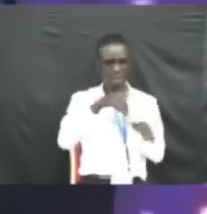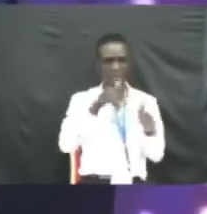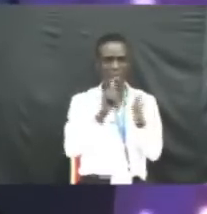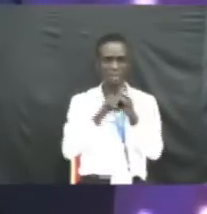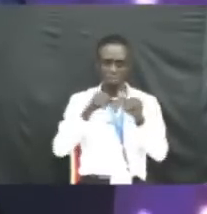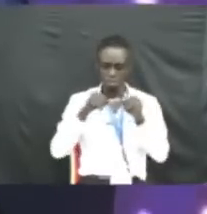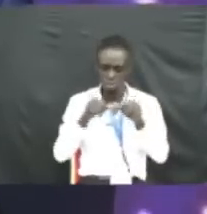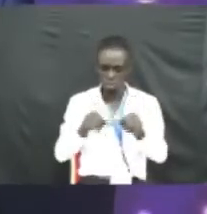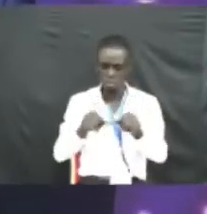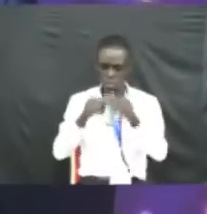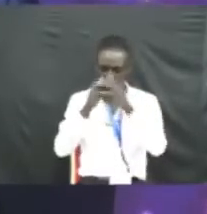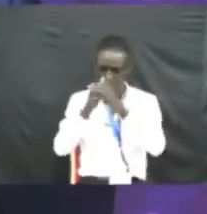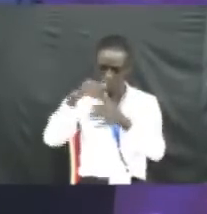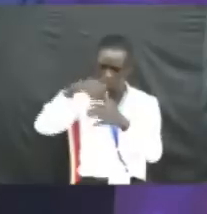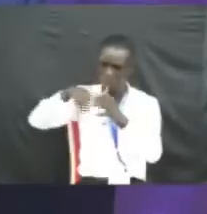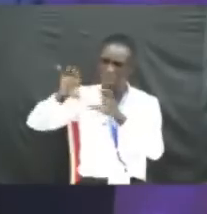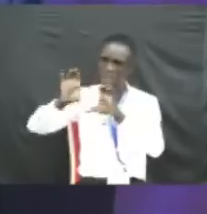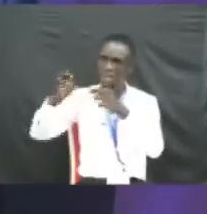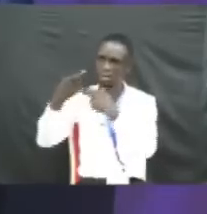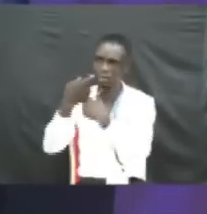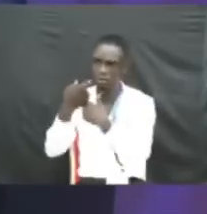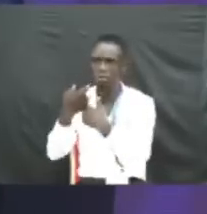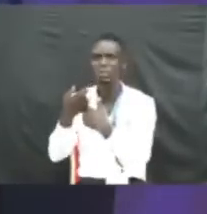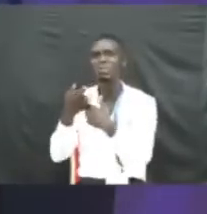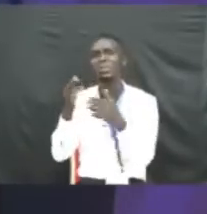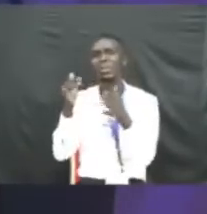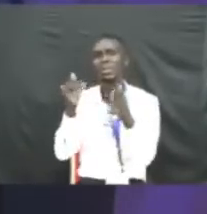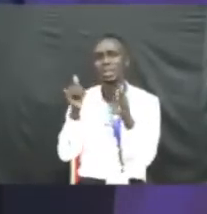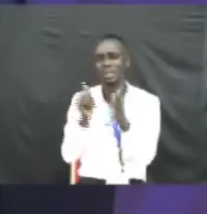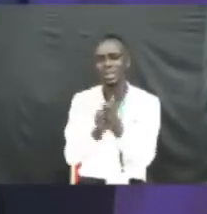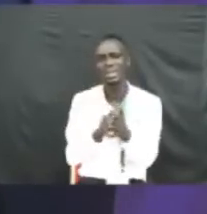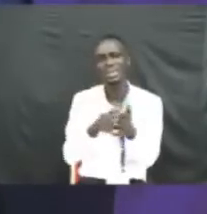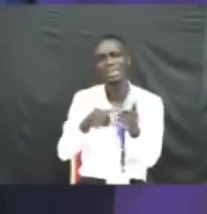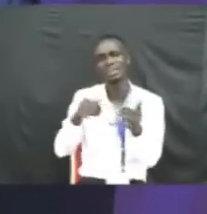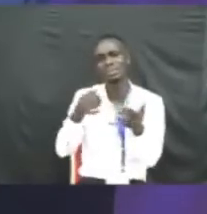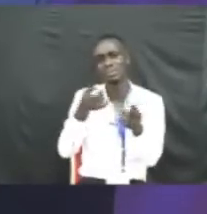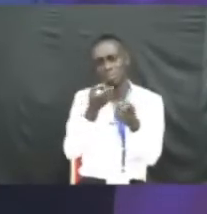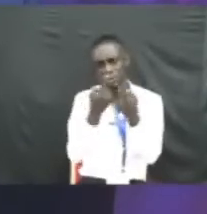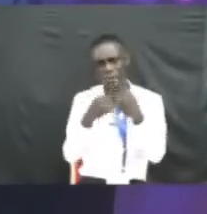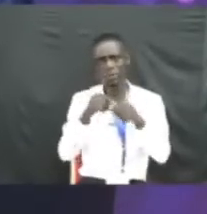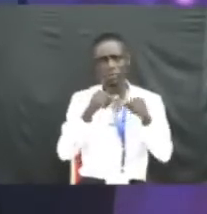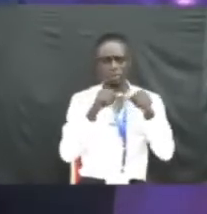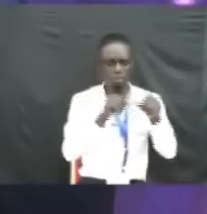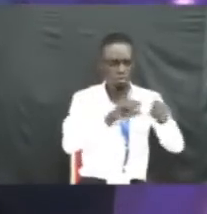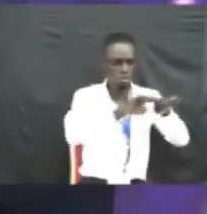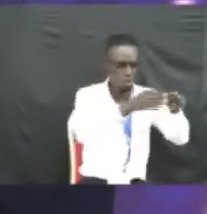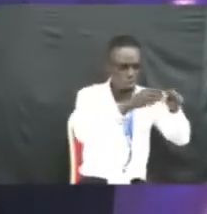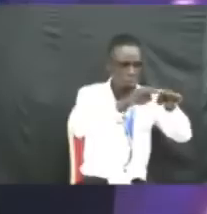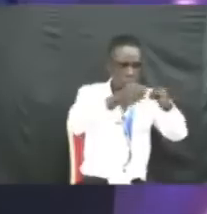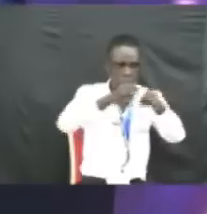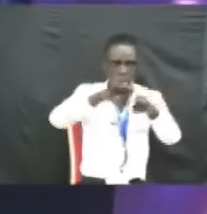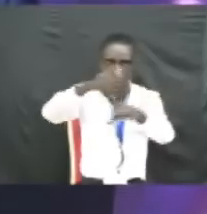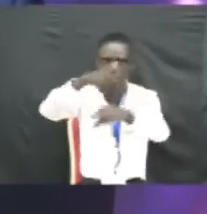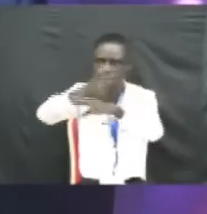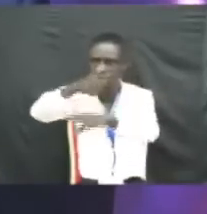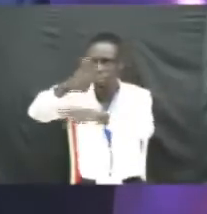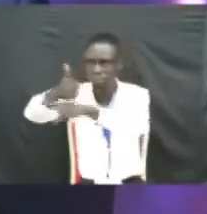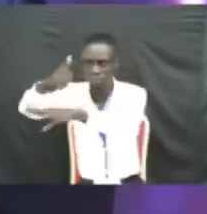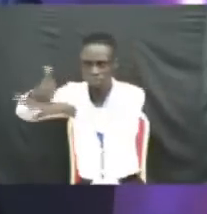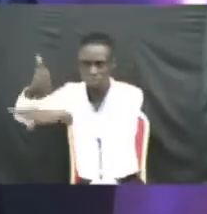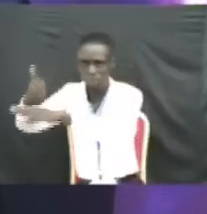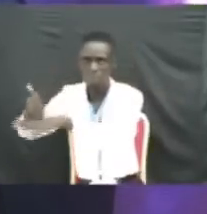trees and this is as a result of our continuous opening of assembly. It is good it but it brings a challenge of